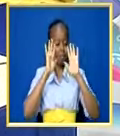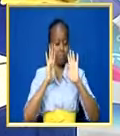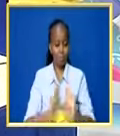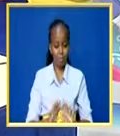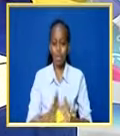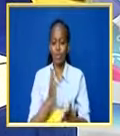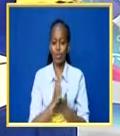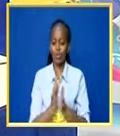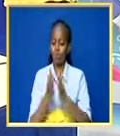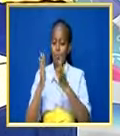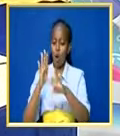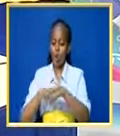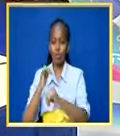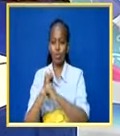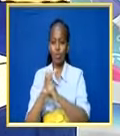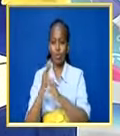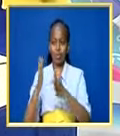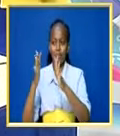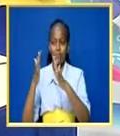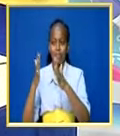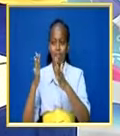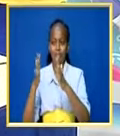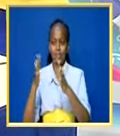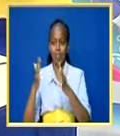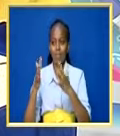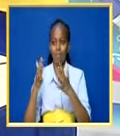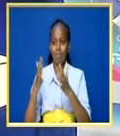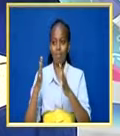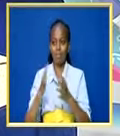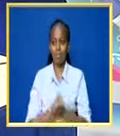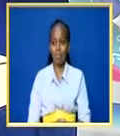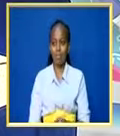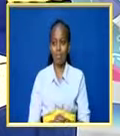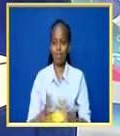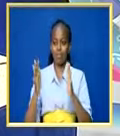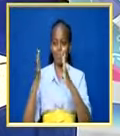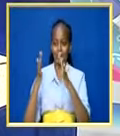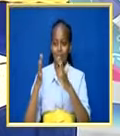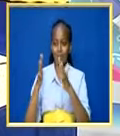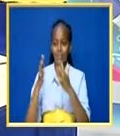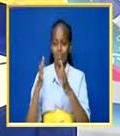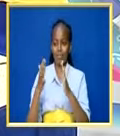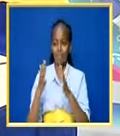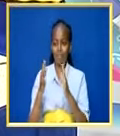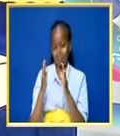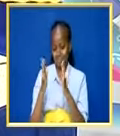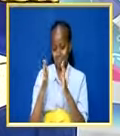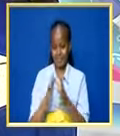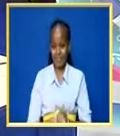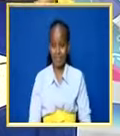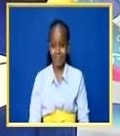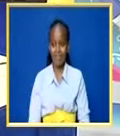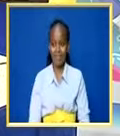clap, yeah? Thank you. A nice clap. Another okay. one. A heavy one. Pum, pum, pum, pum, pum, pum, pum.